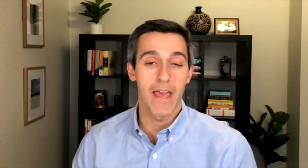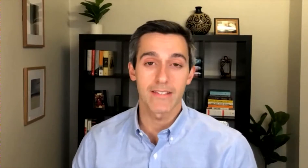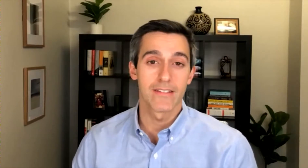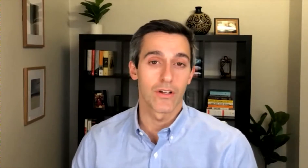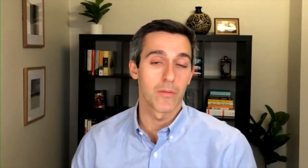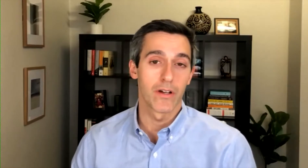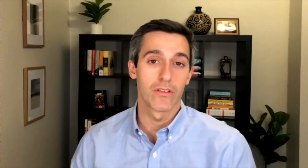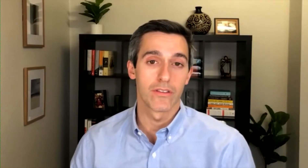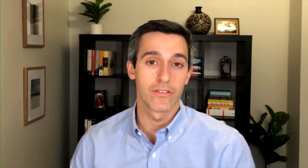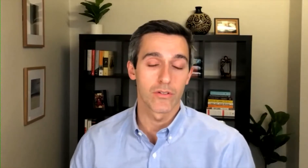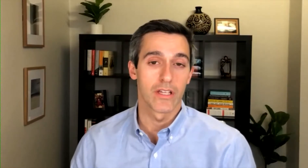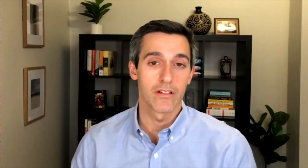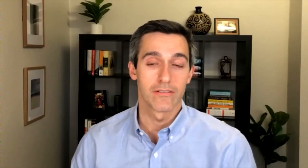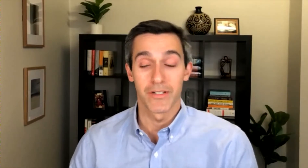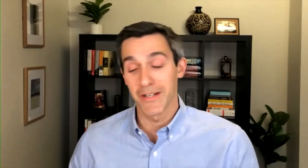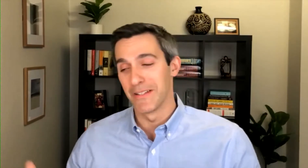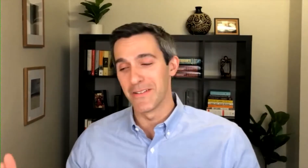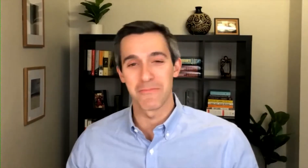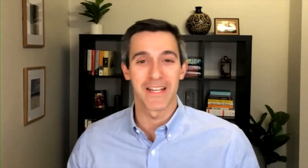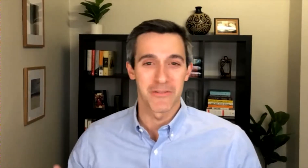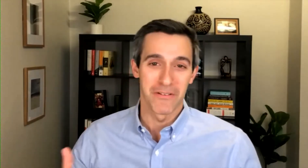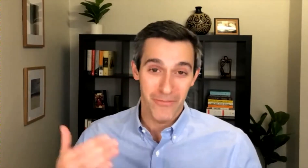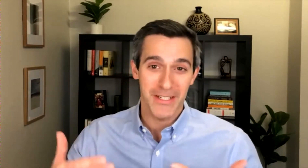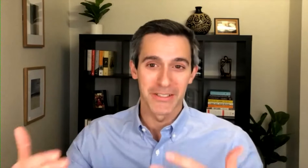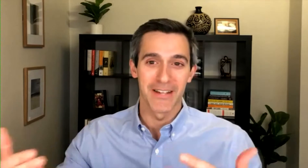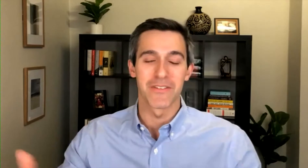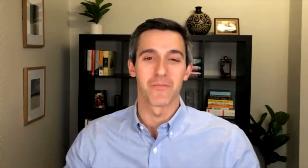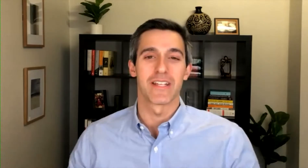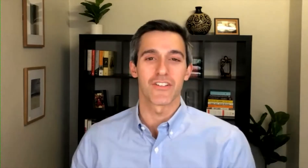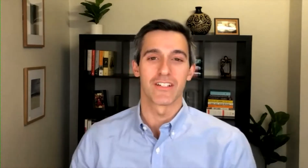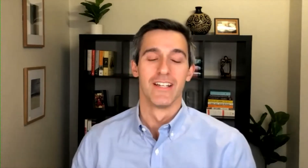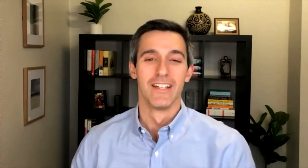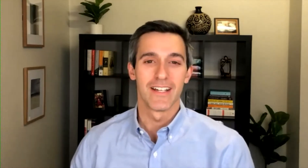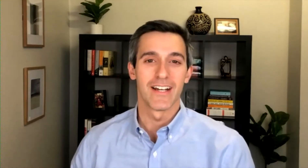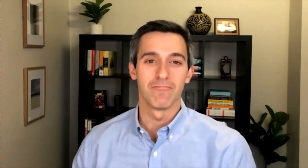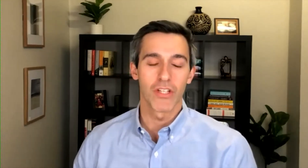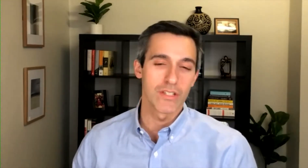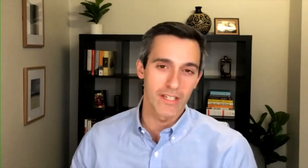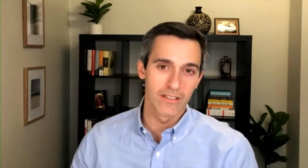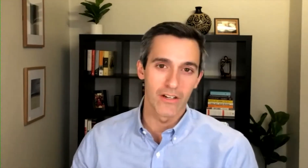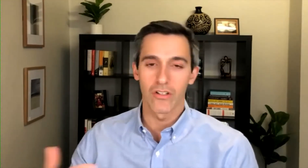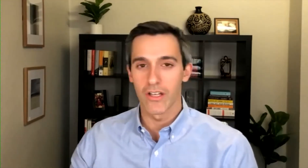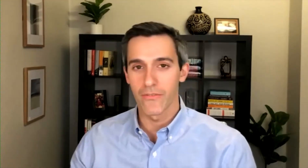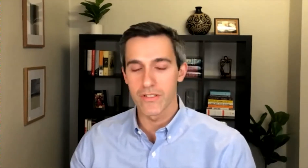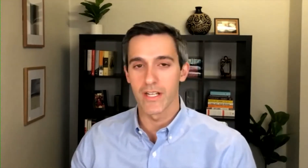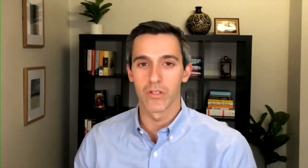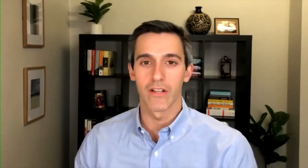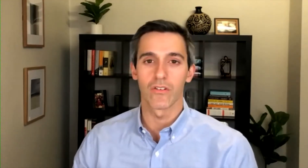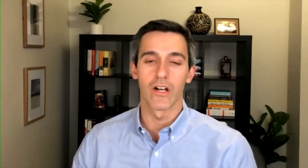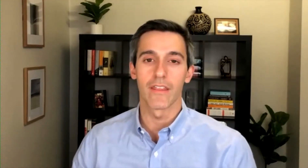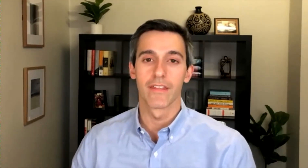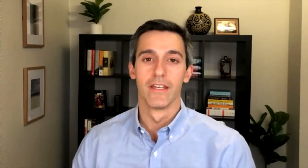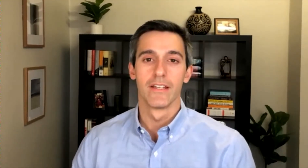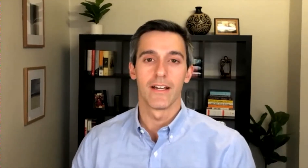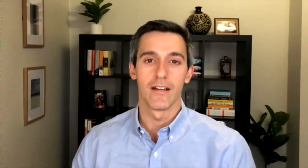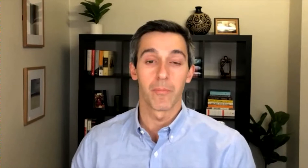Certainly masking is all about those layers. We talk about layers of protection, but physical layers of protection. A single layer of cloth versus a double layer of